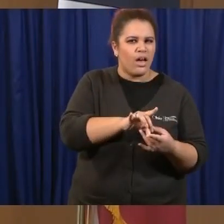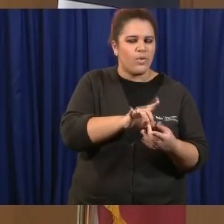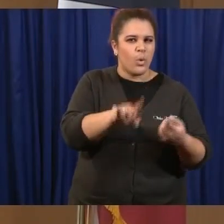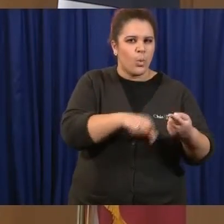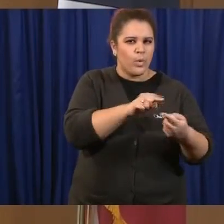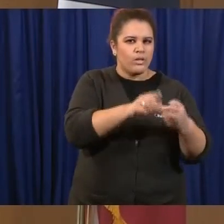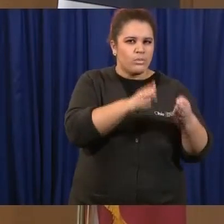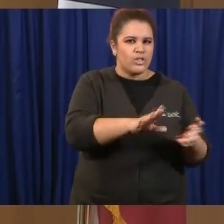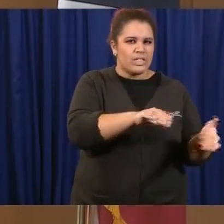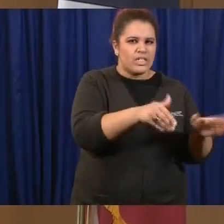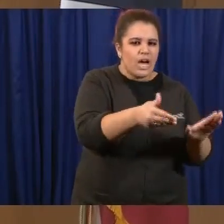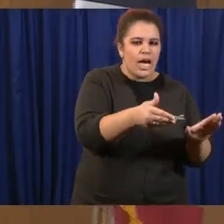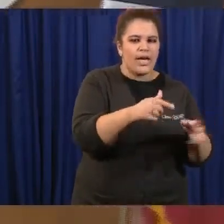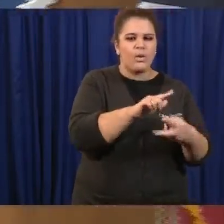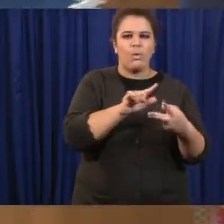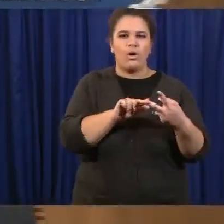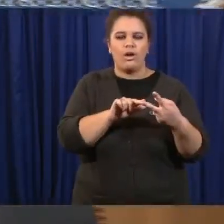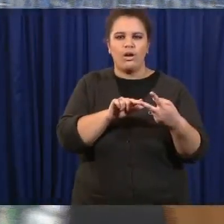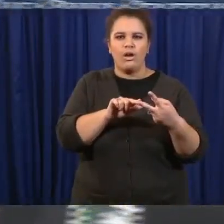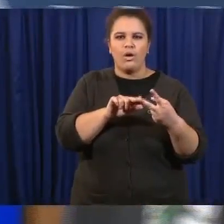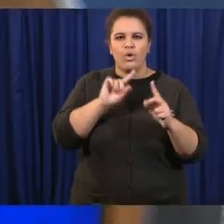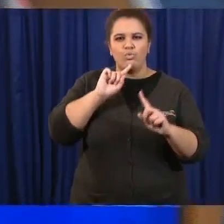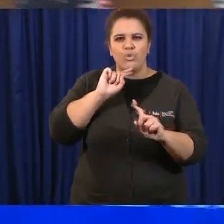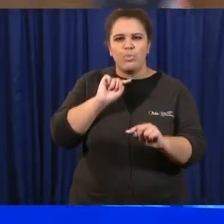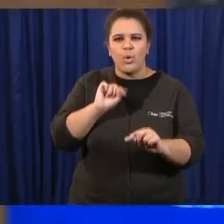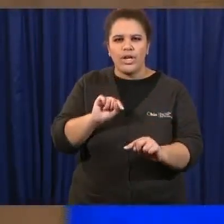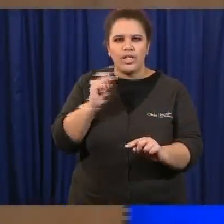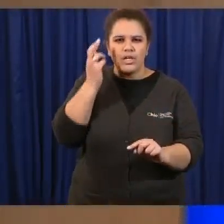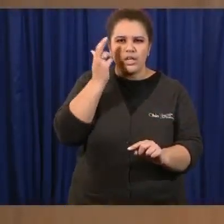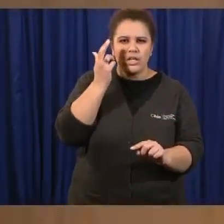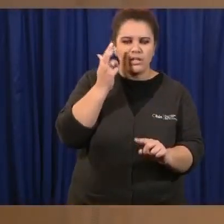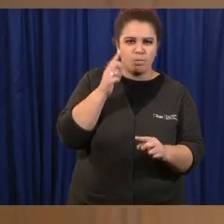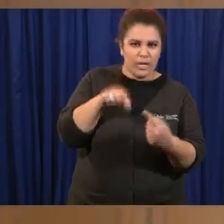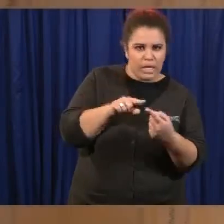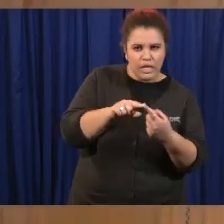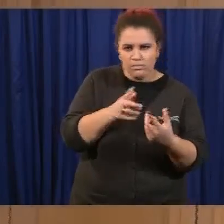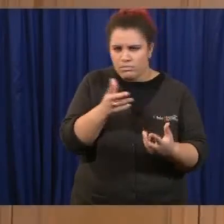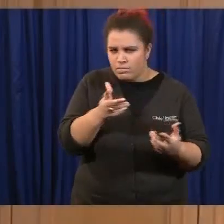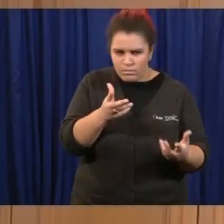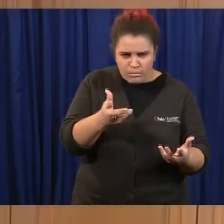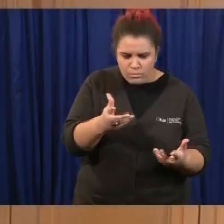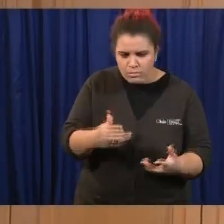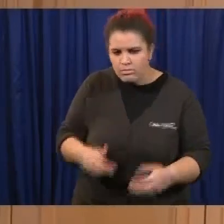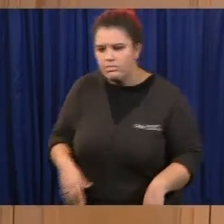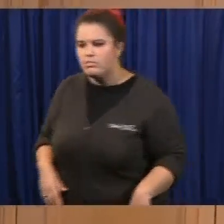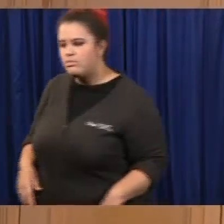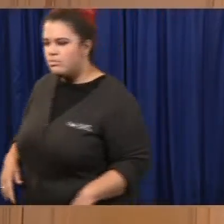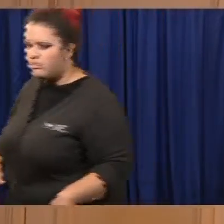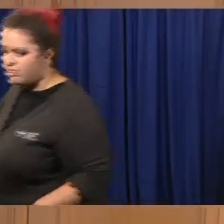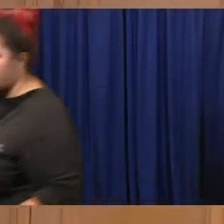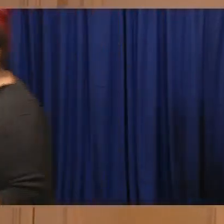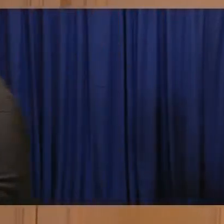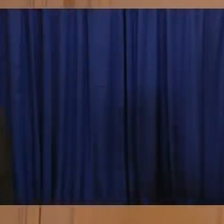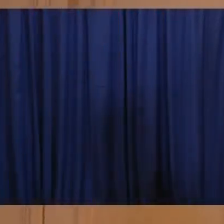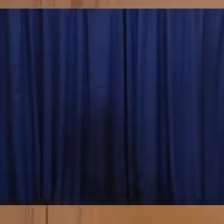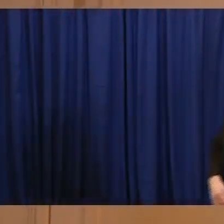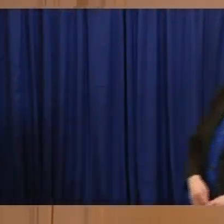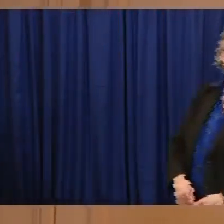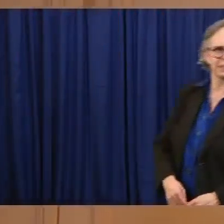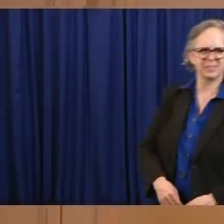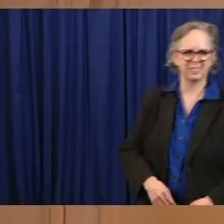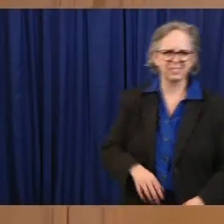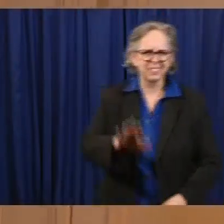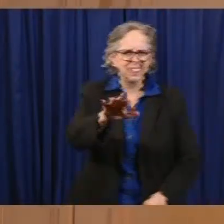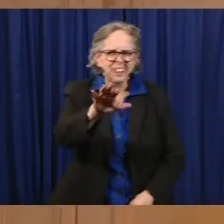that. Okay, Dr. Acton, you have that one? No, and I don't have my cell phone here, but I think someone